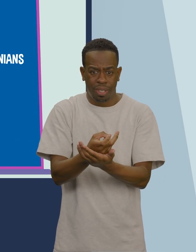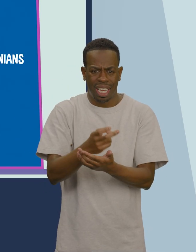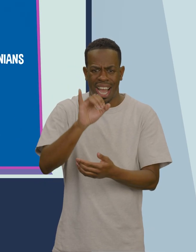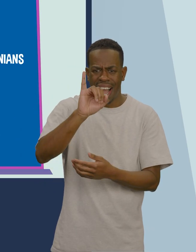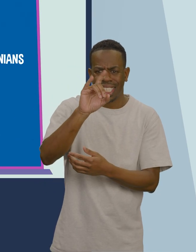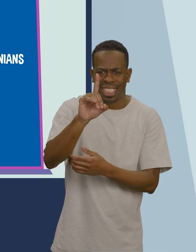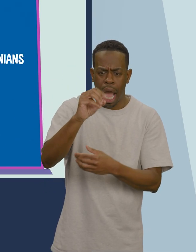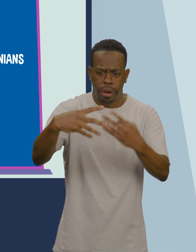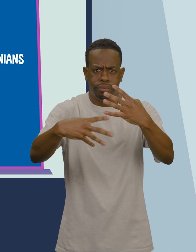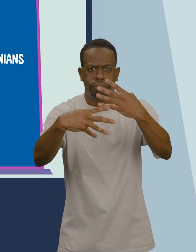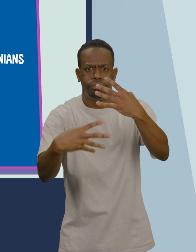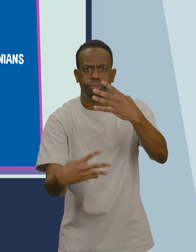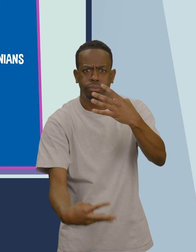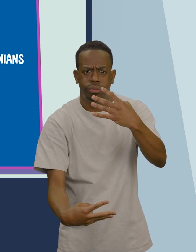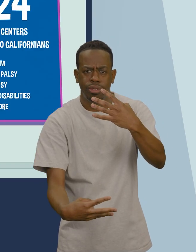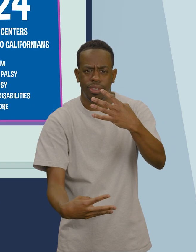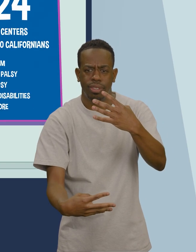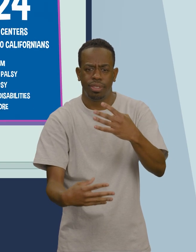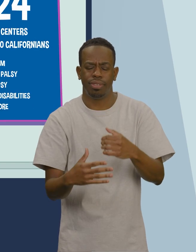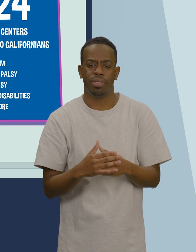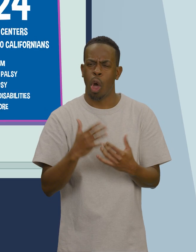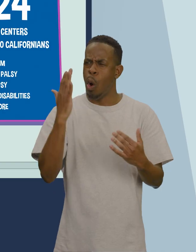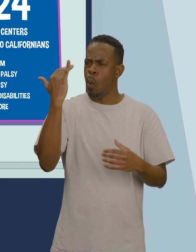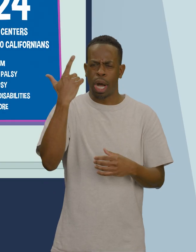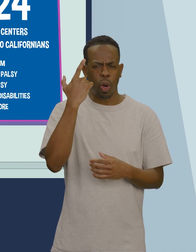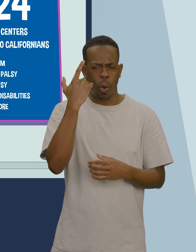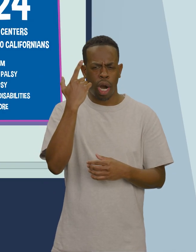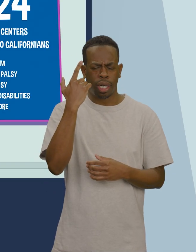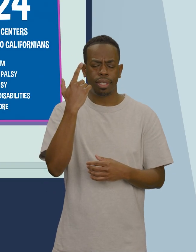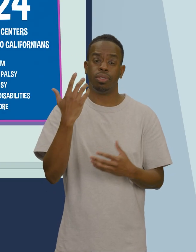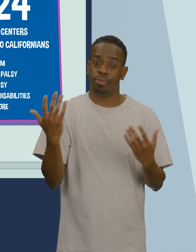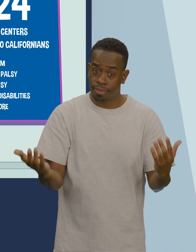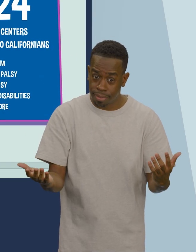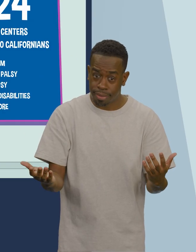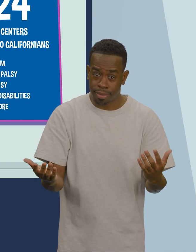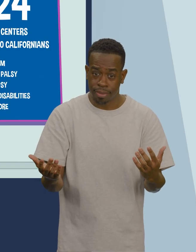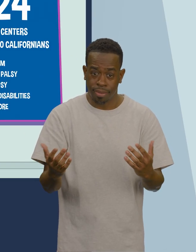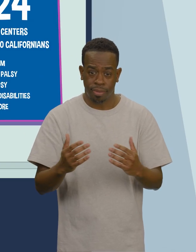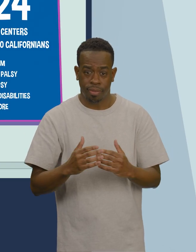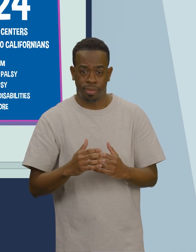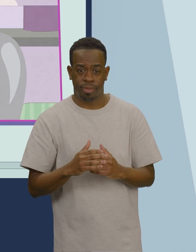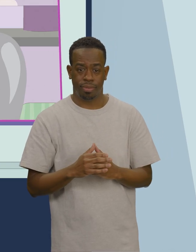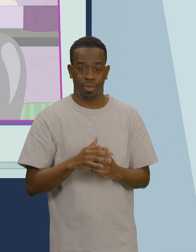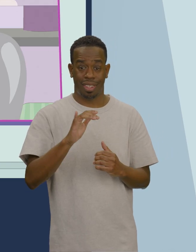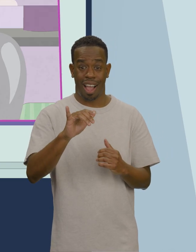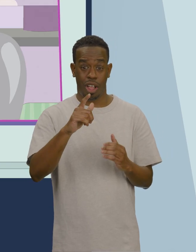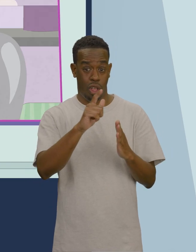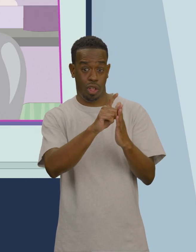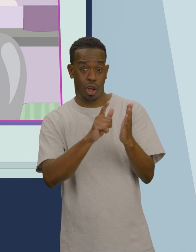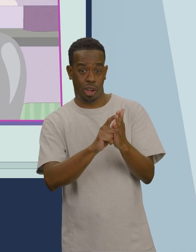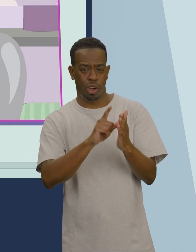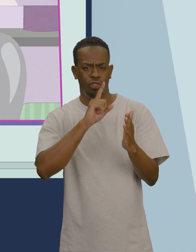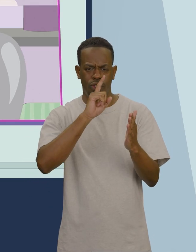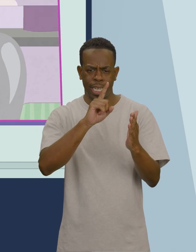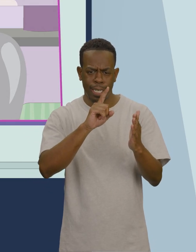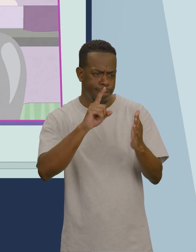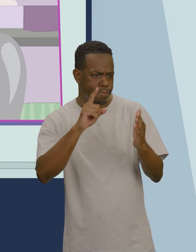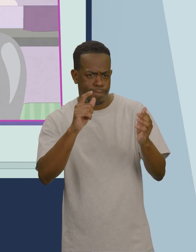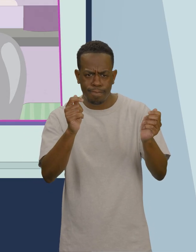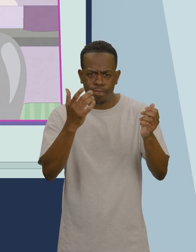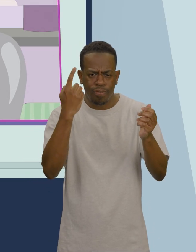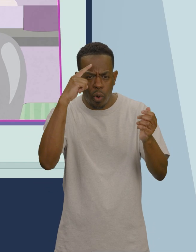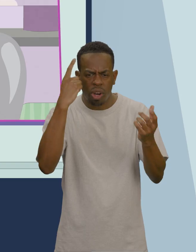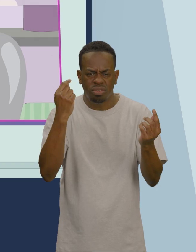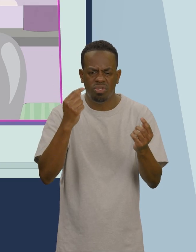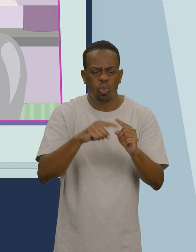epilepsy, intellectual disabilities, and more. And why 21? Well, you see— The Lantern Man Act was designed intentionally to